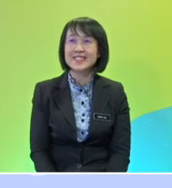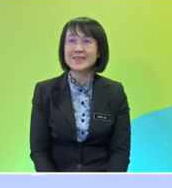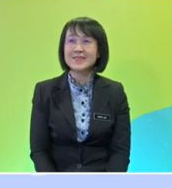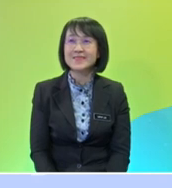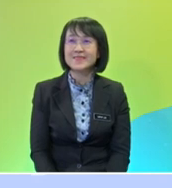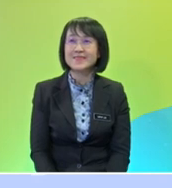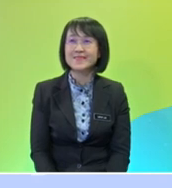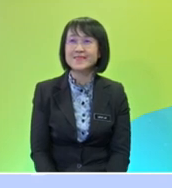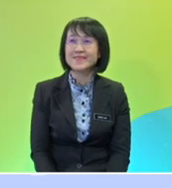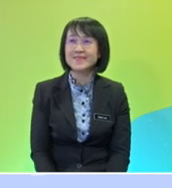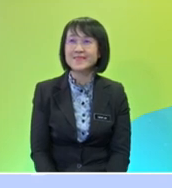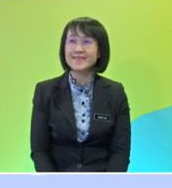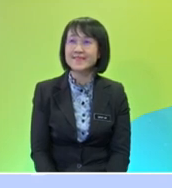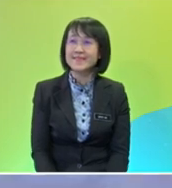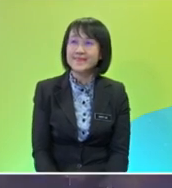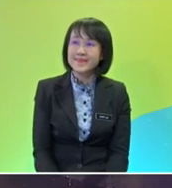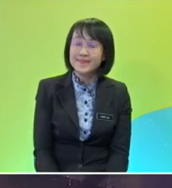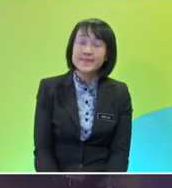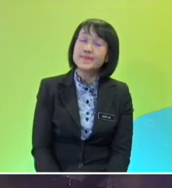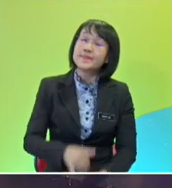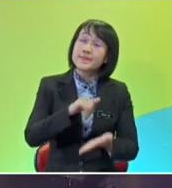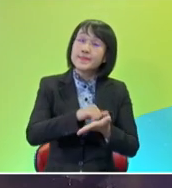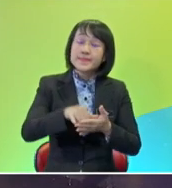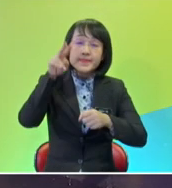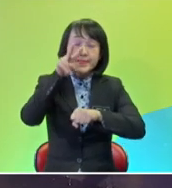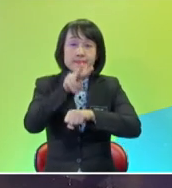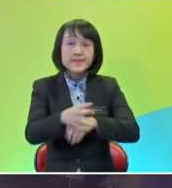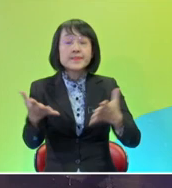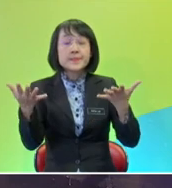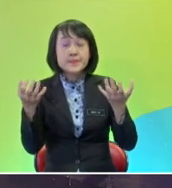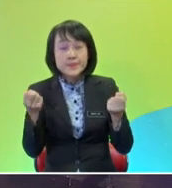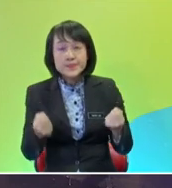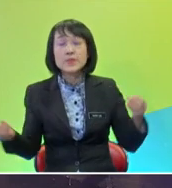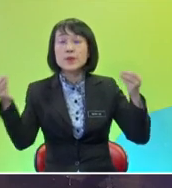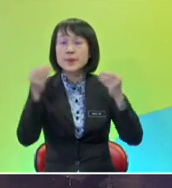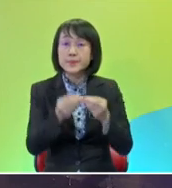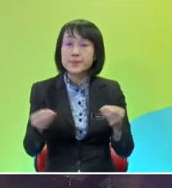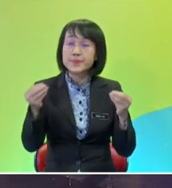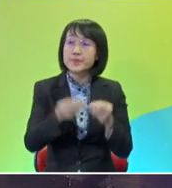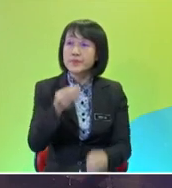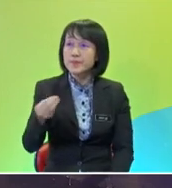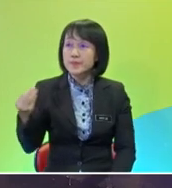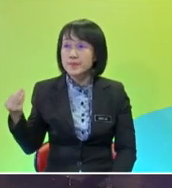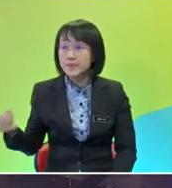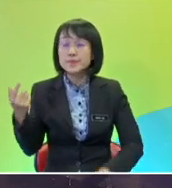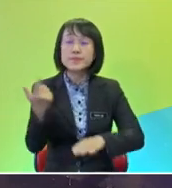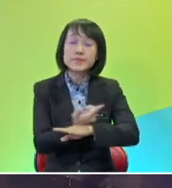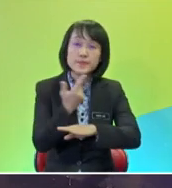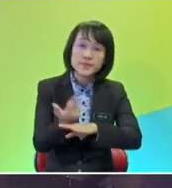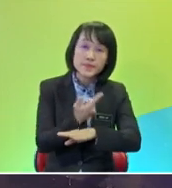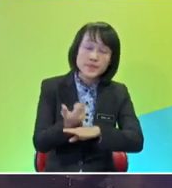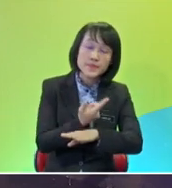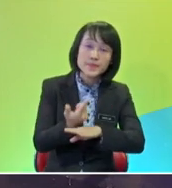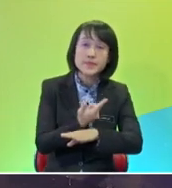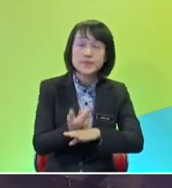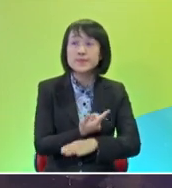Alright, okay. Now teacher, for those of you watching, they want to access materials to do online revisions, they want to do more, they want to